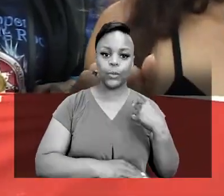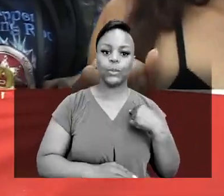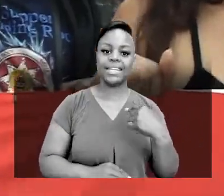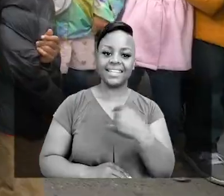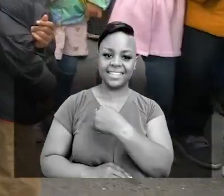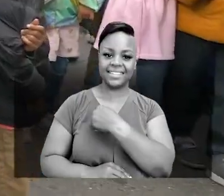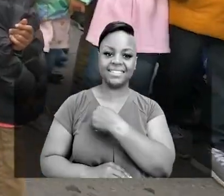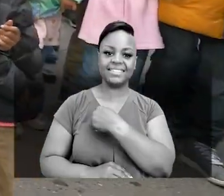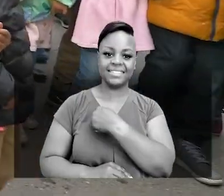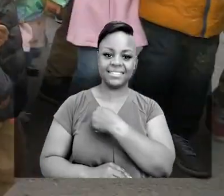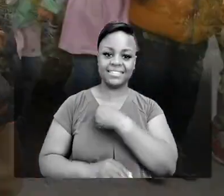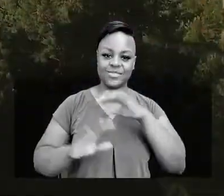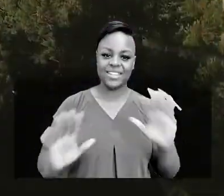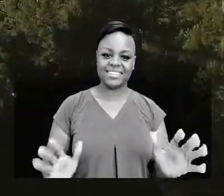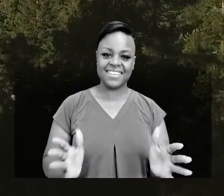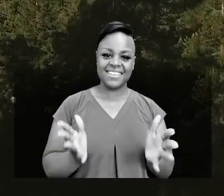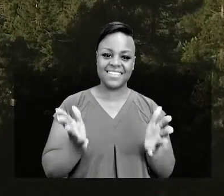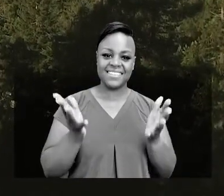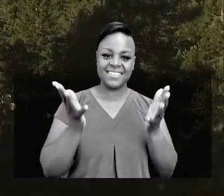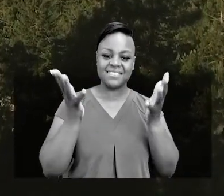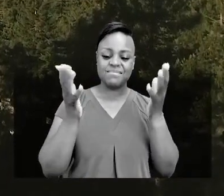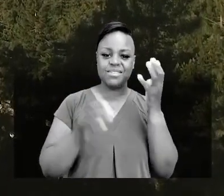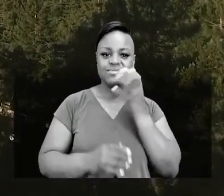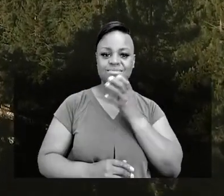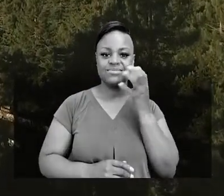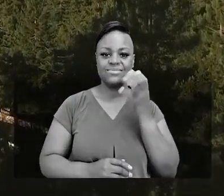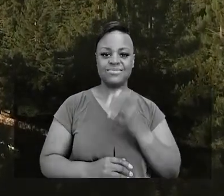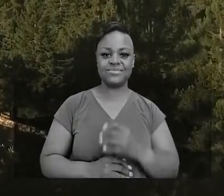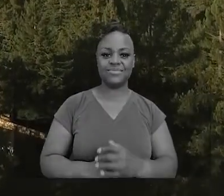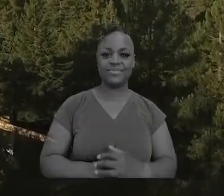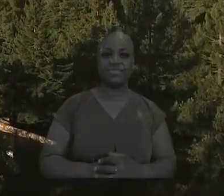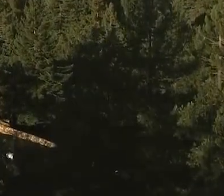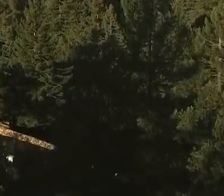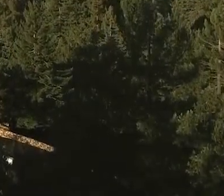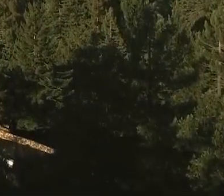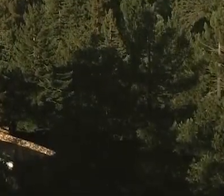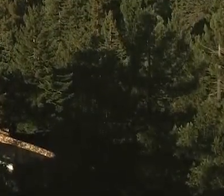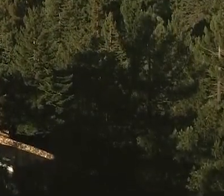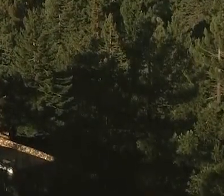land-based revolution, and we are rising up.